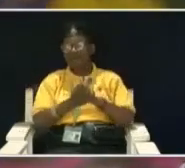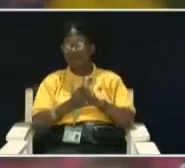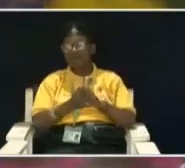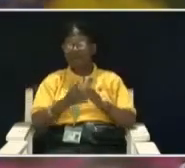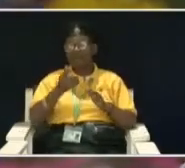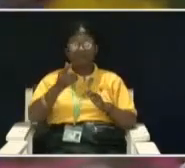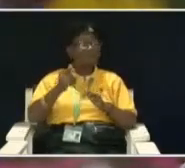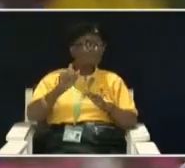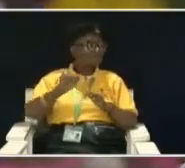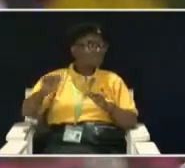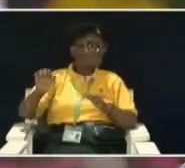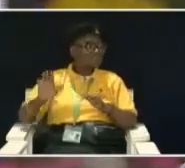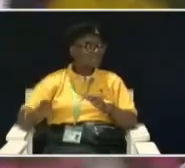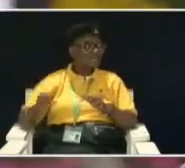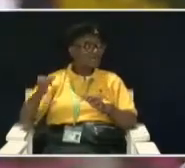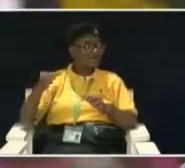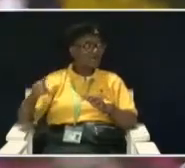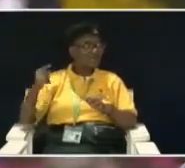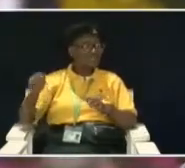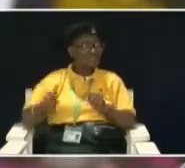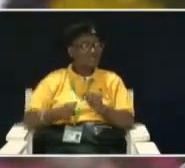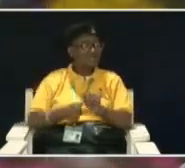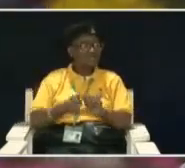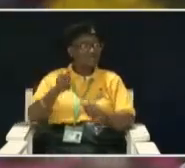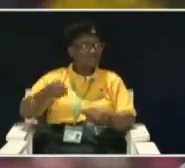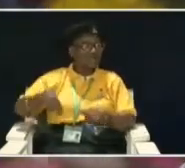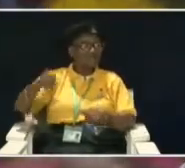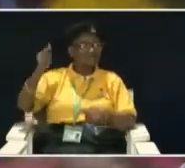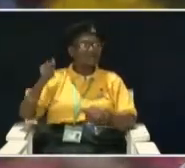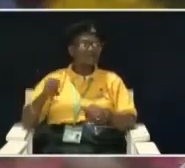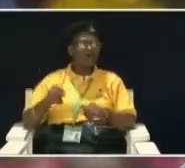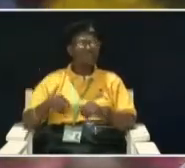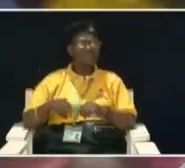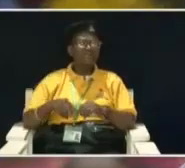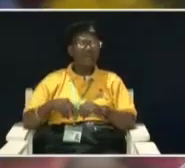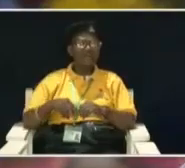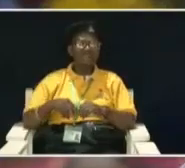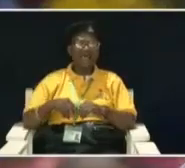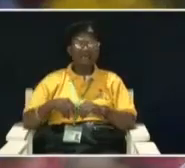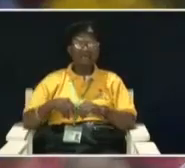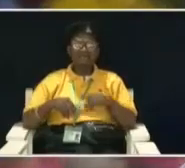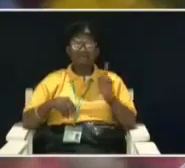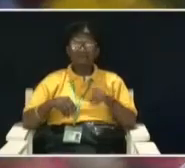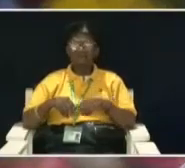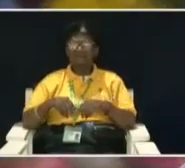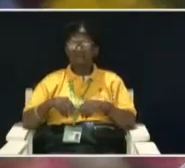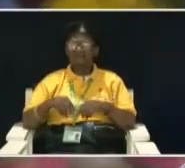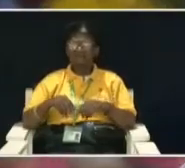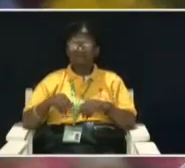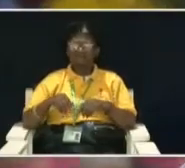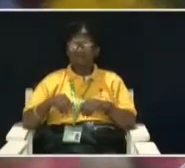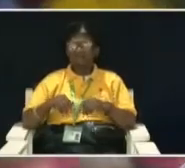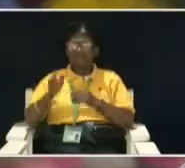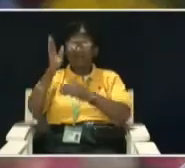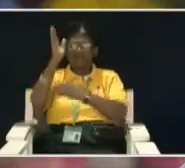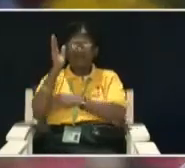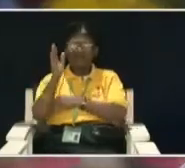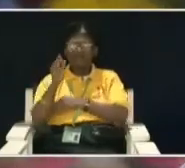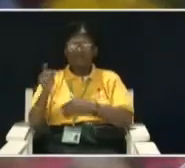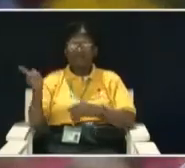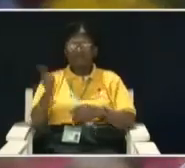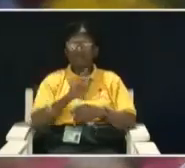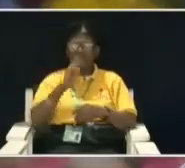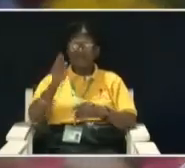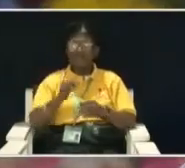pray. The blood of Jesus Christ will wipe away your sins. And as soon as your sins are gone, you will have